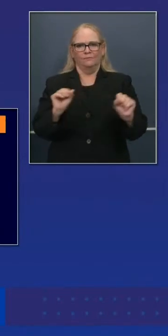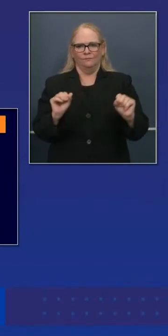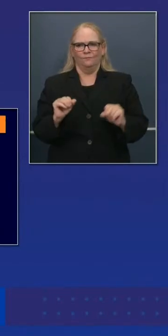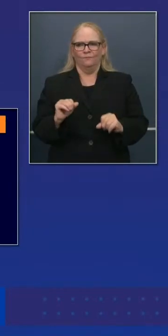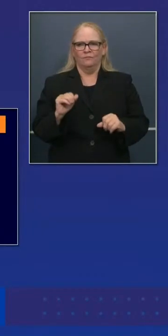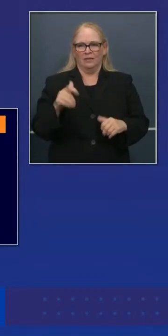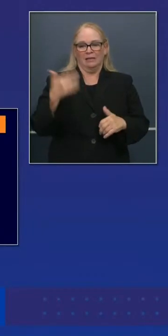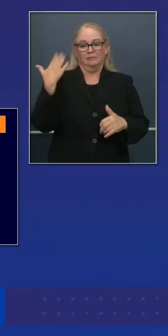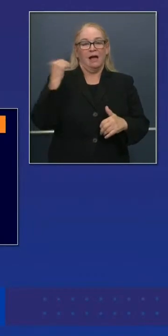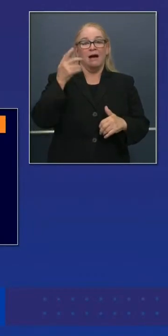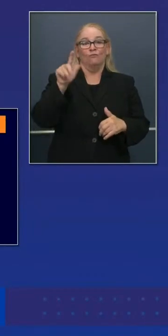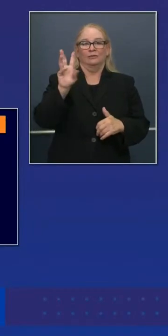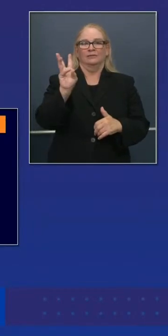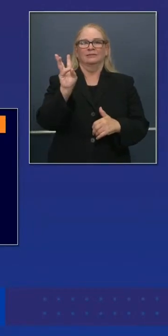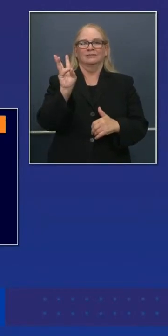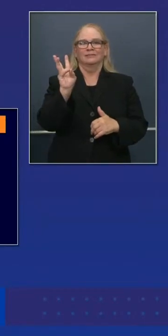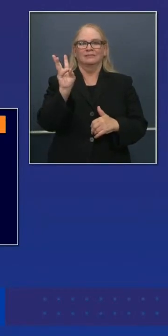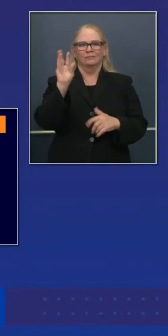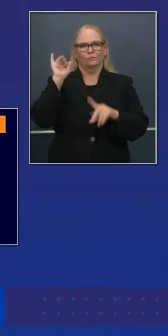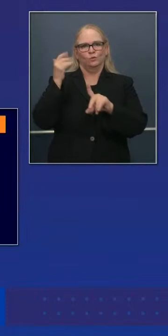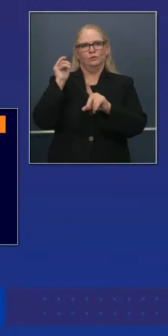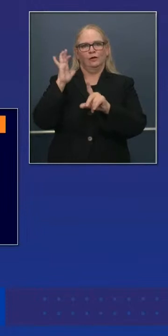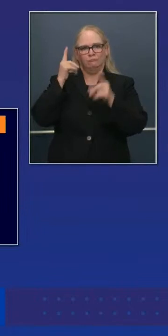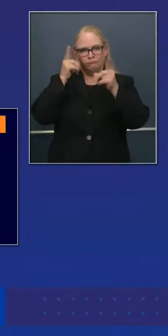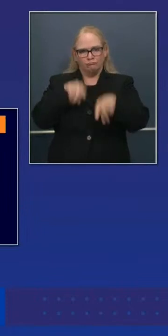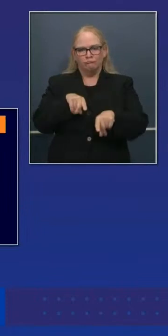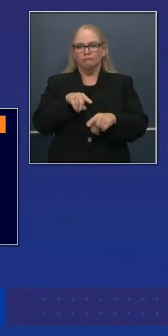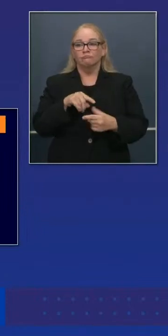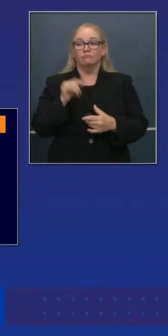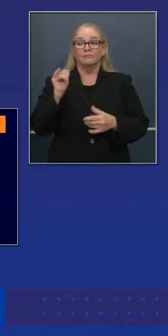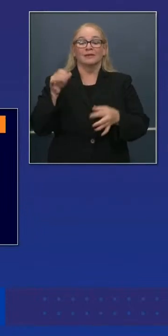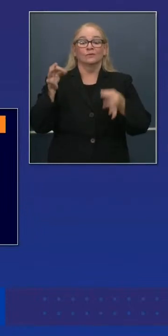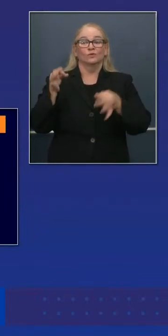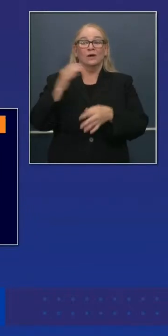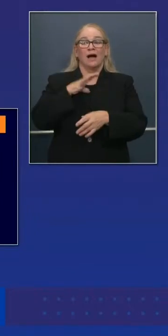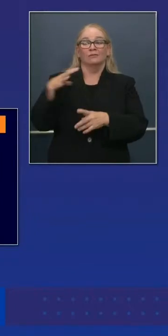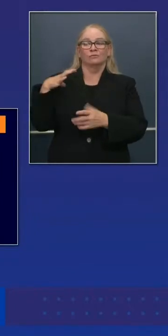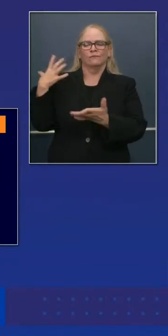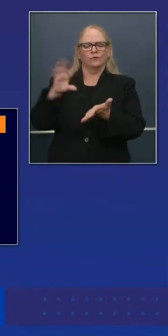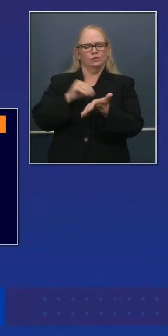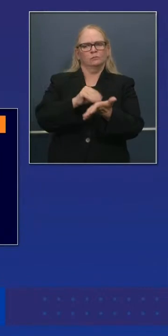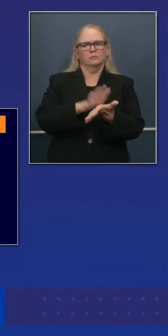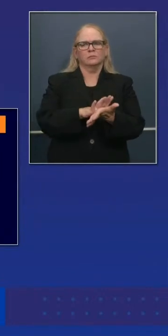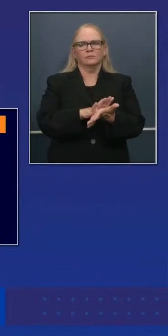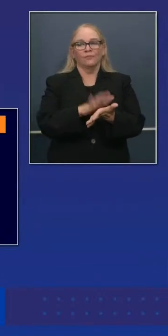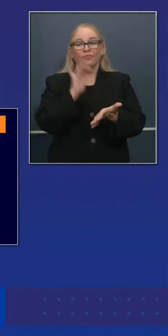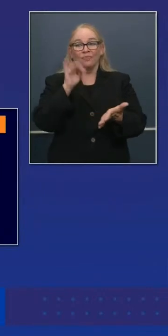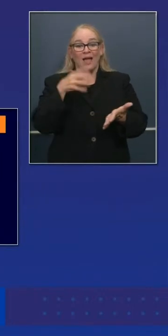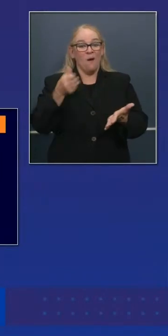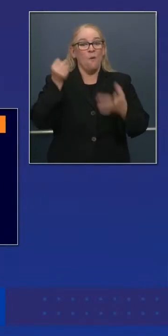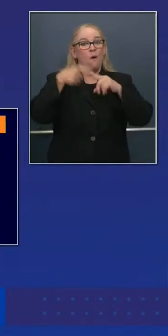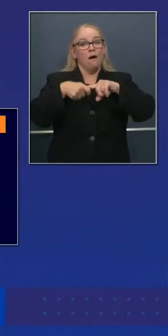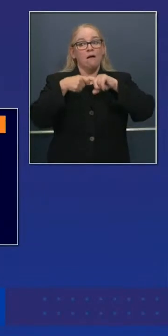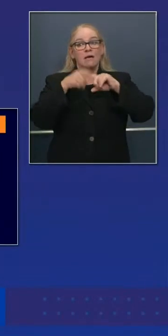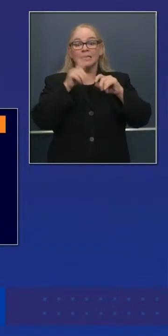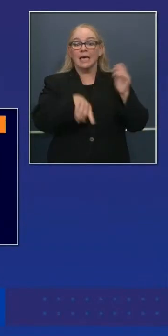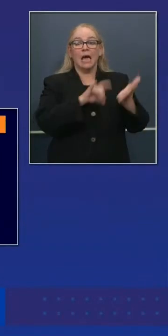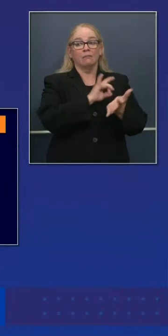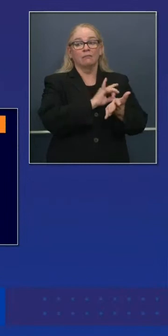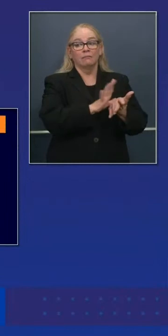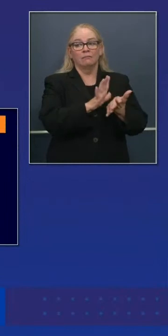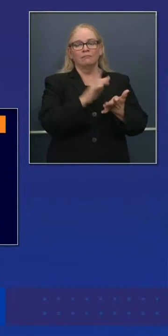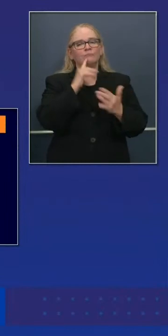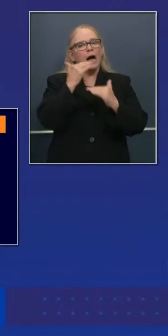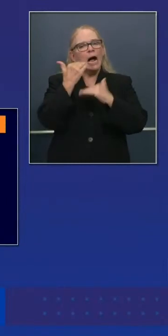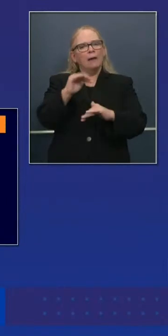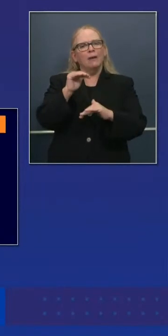eviction moratorium that came from the Judicial Council potentially expires this month. And there was some suggestion it may